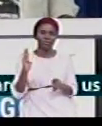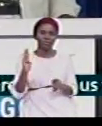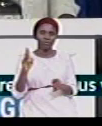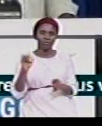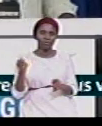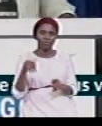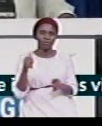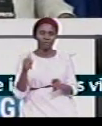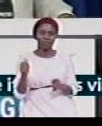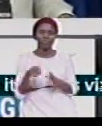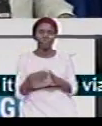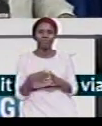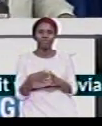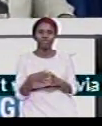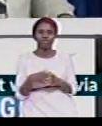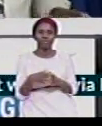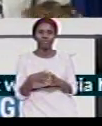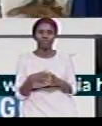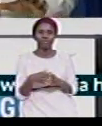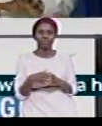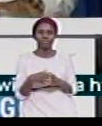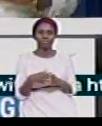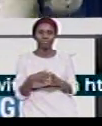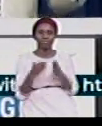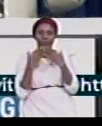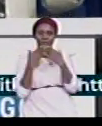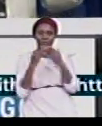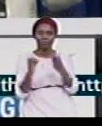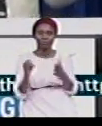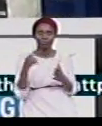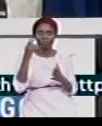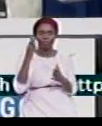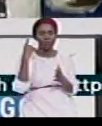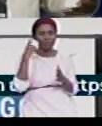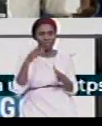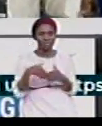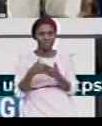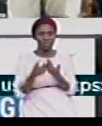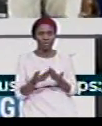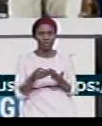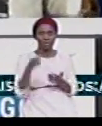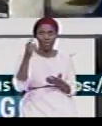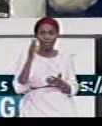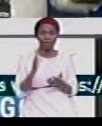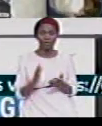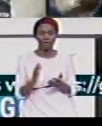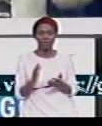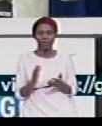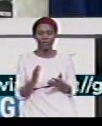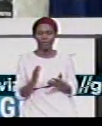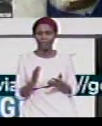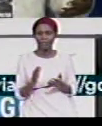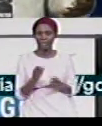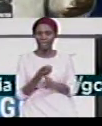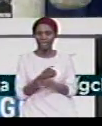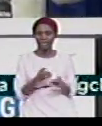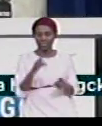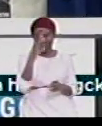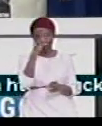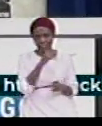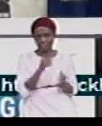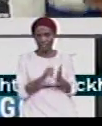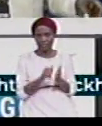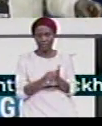Obuseli is thanking God for how God saved him and delivered him. He said he had